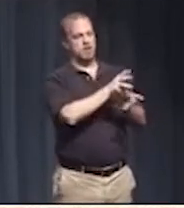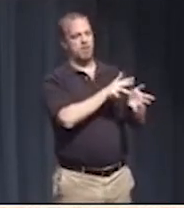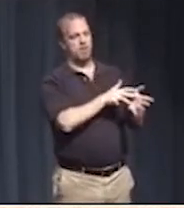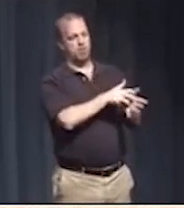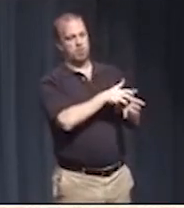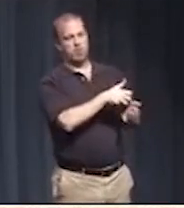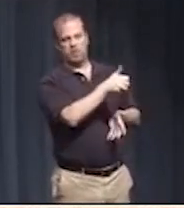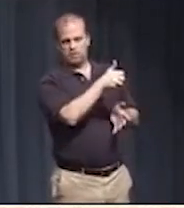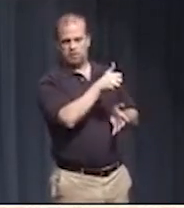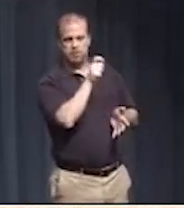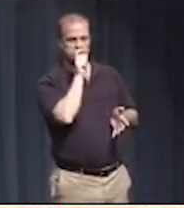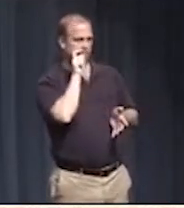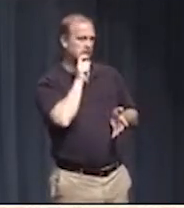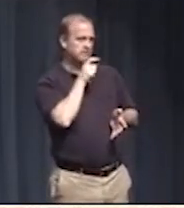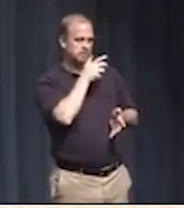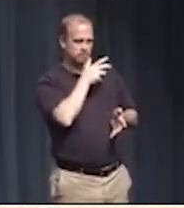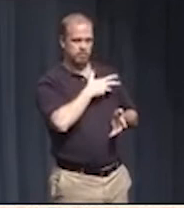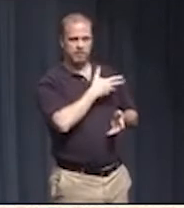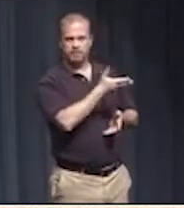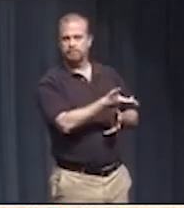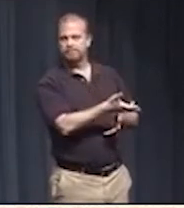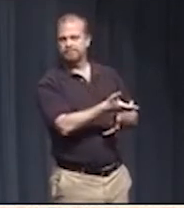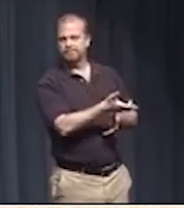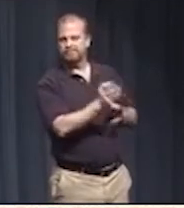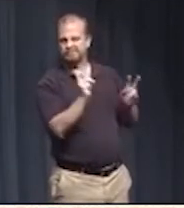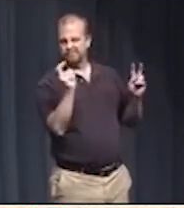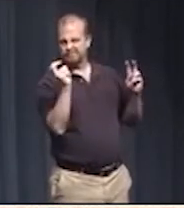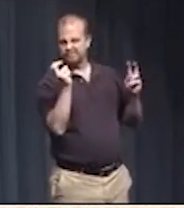sex. Okay?